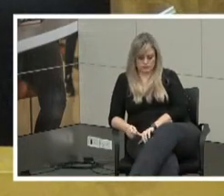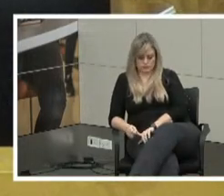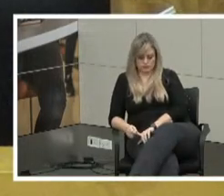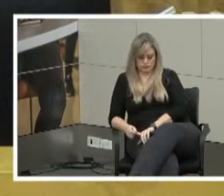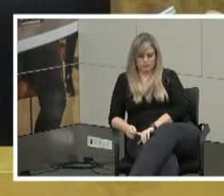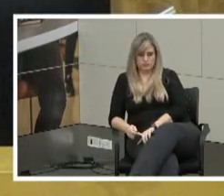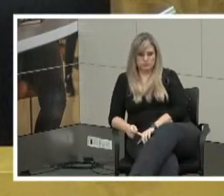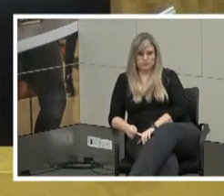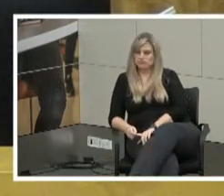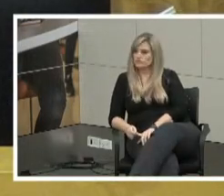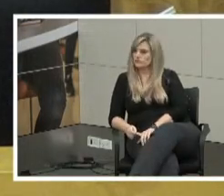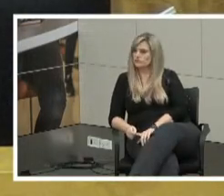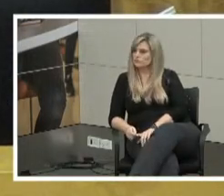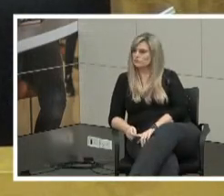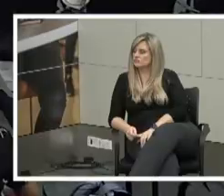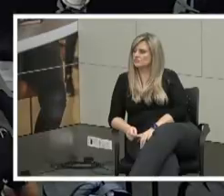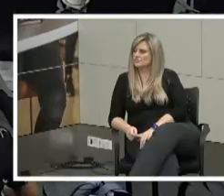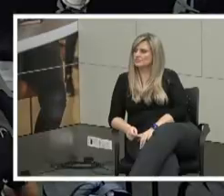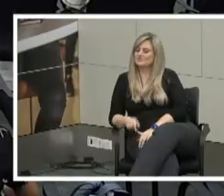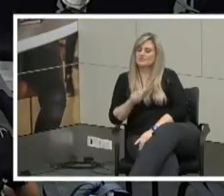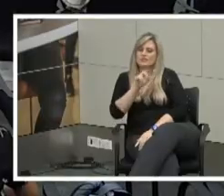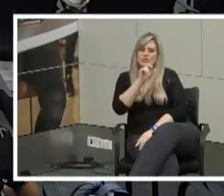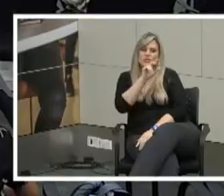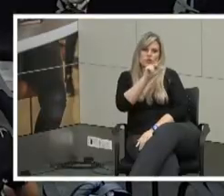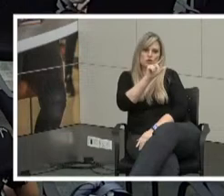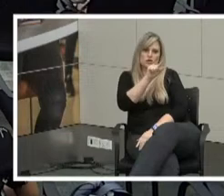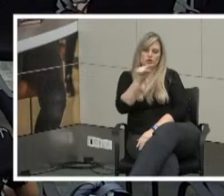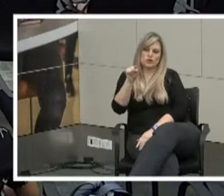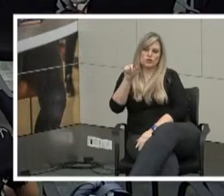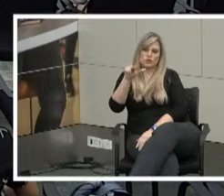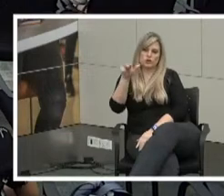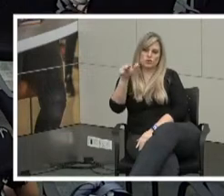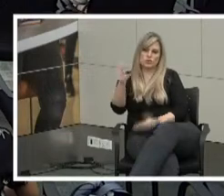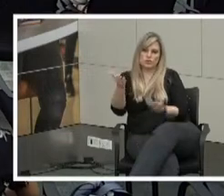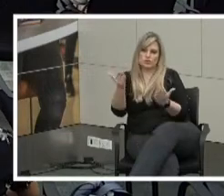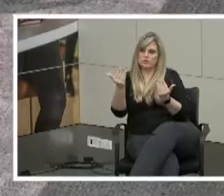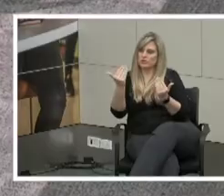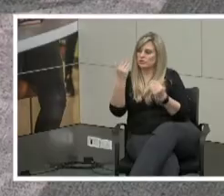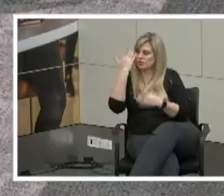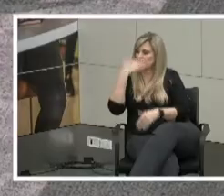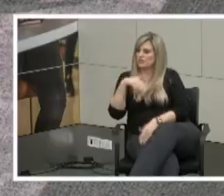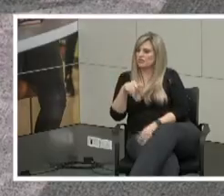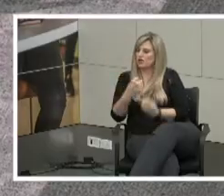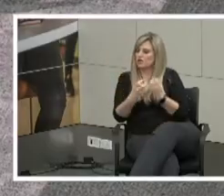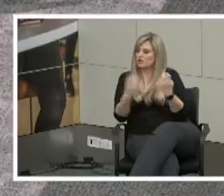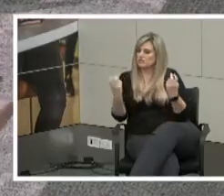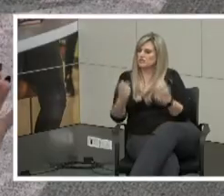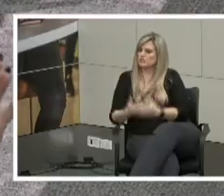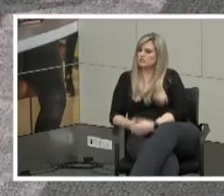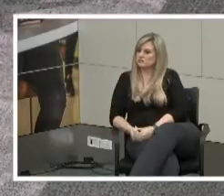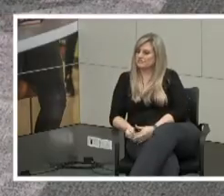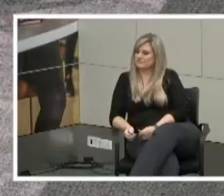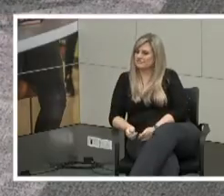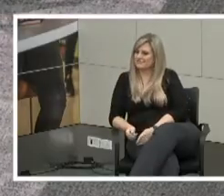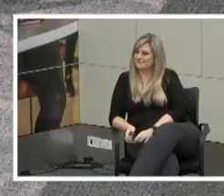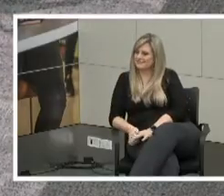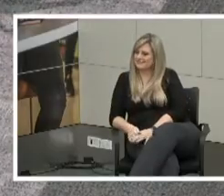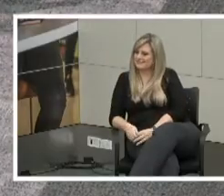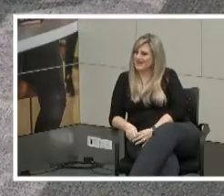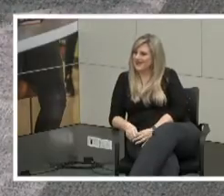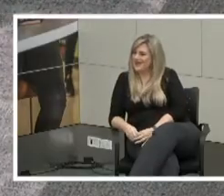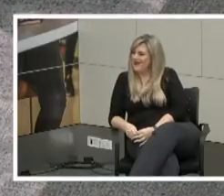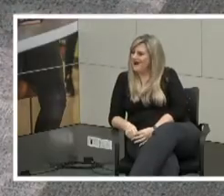then if um the folks who are 23 to 33 or so can move move forward that' be great thank you yes